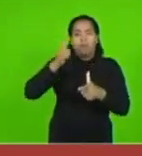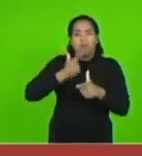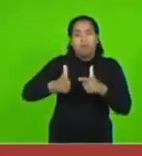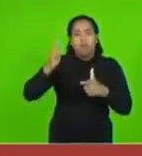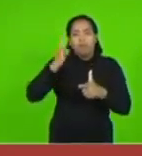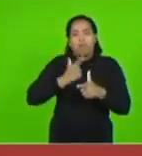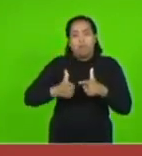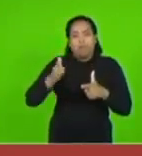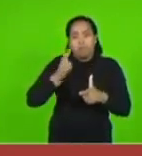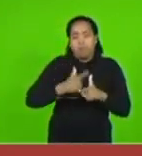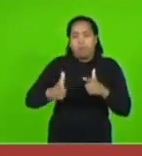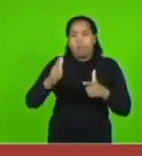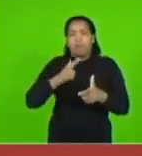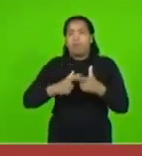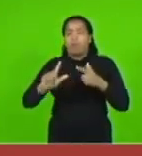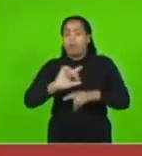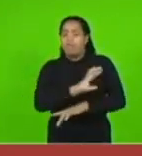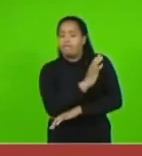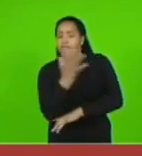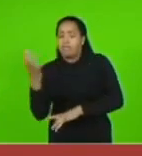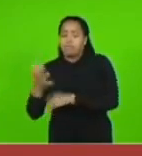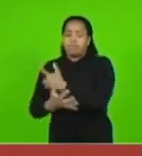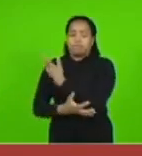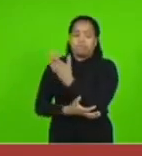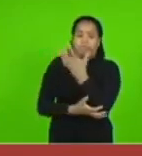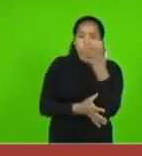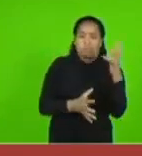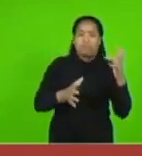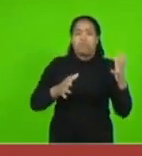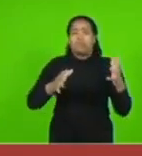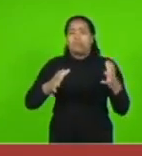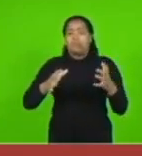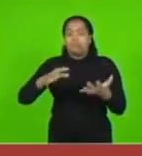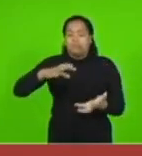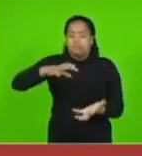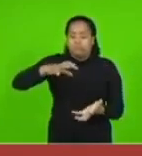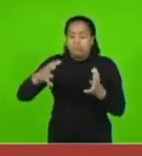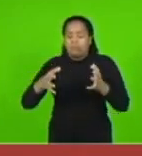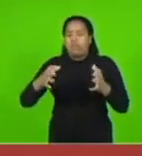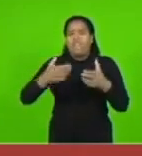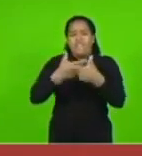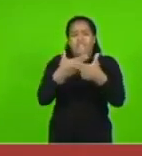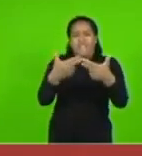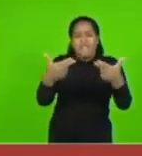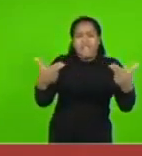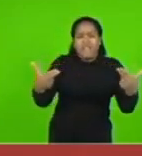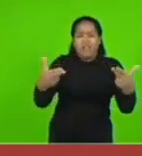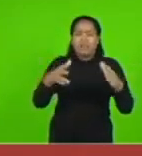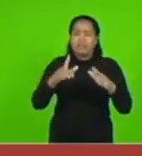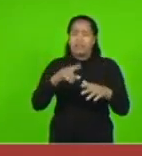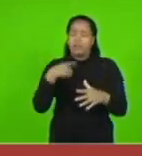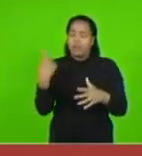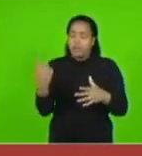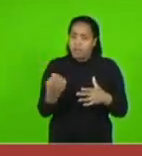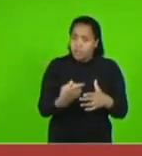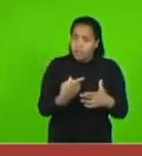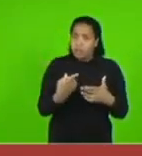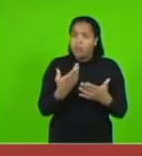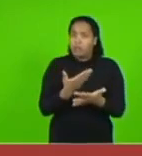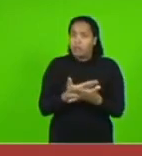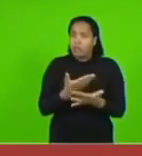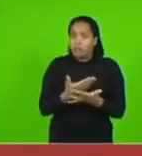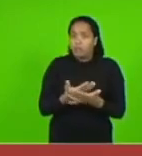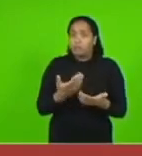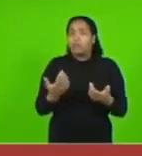We see this in the oceans and the fires all over the world.